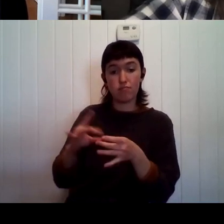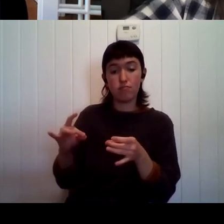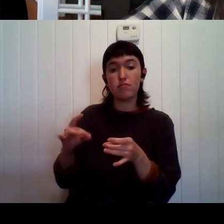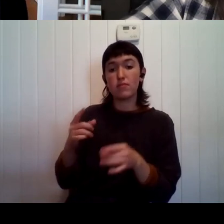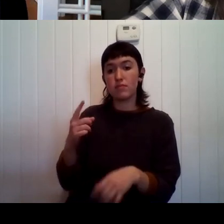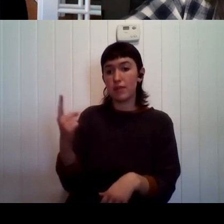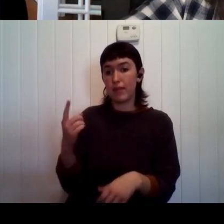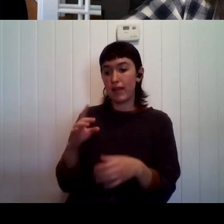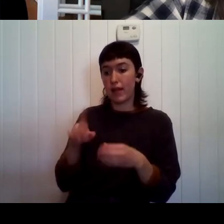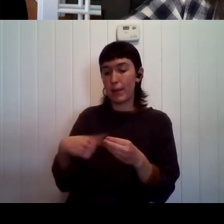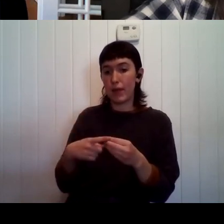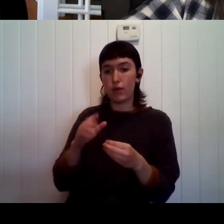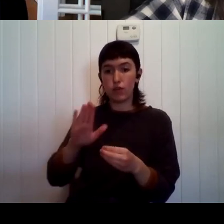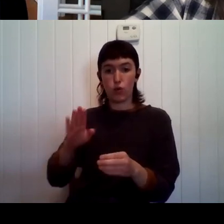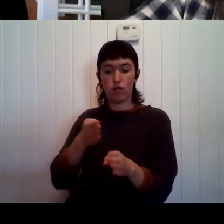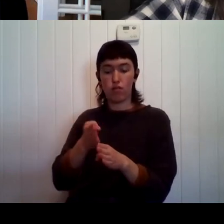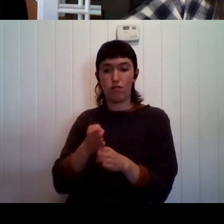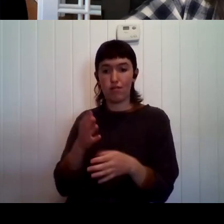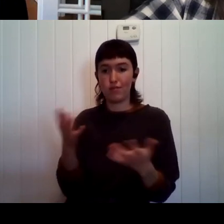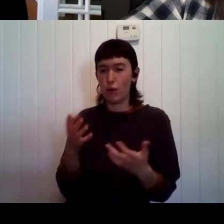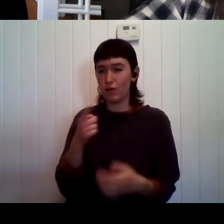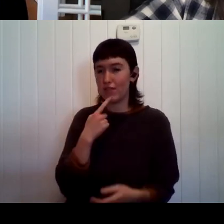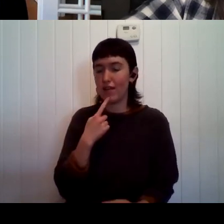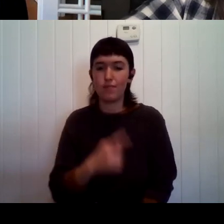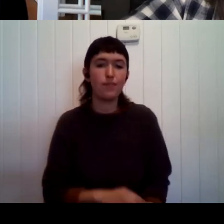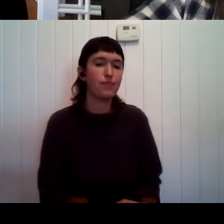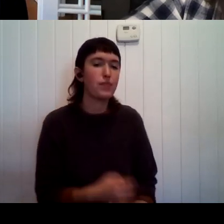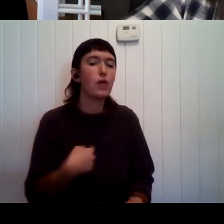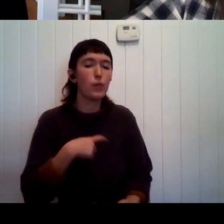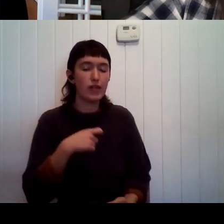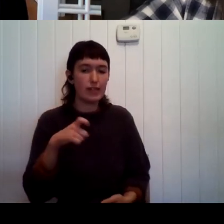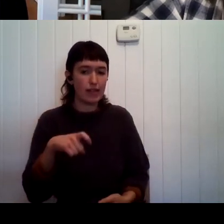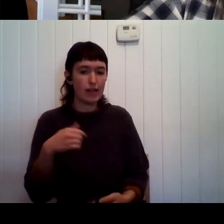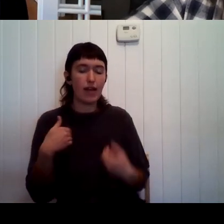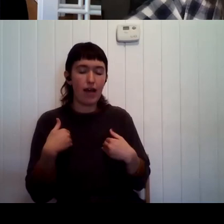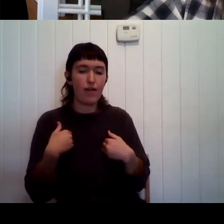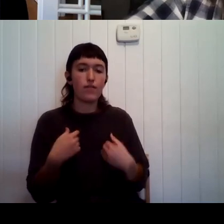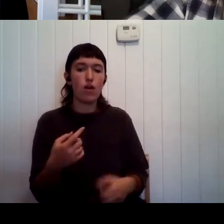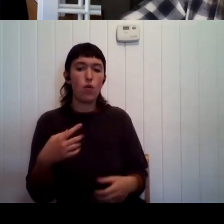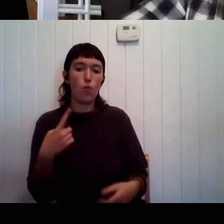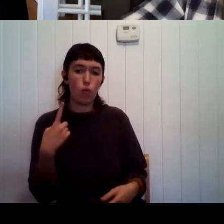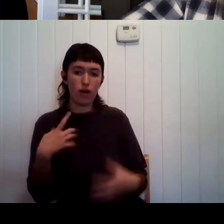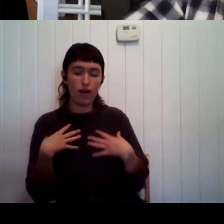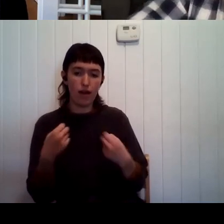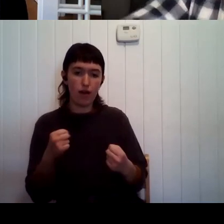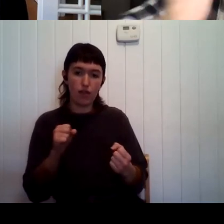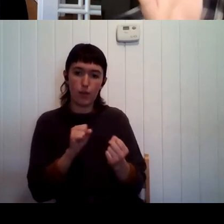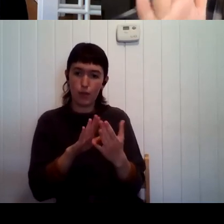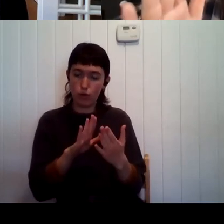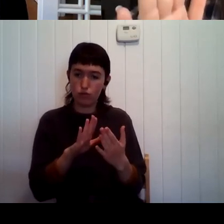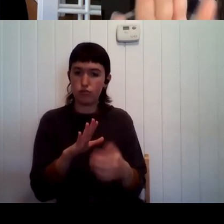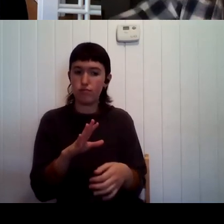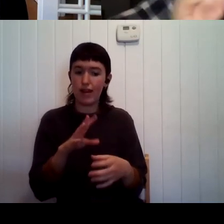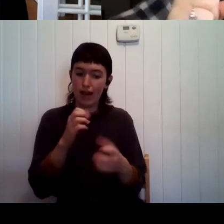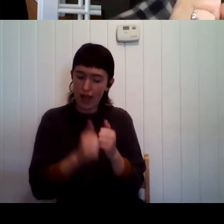We need to have OneHealth and OneHealth approach in every single thing that we do. Awesome. And your second question is, you still have